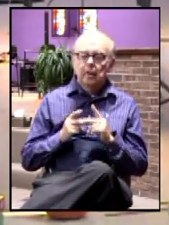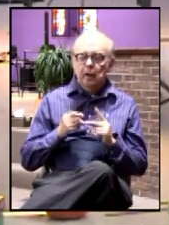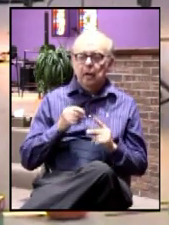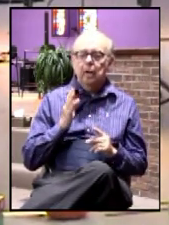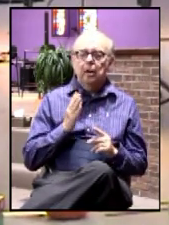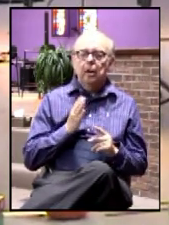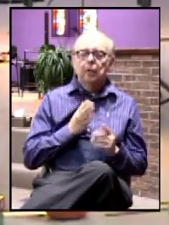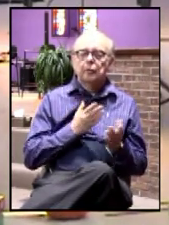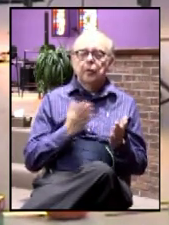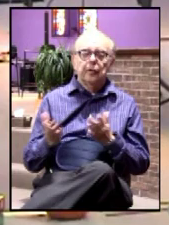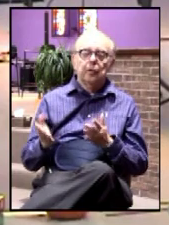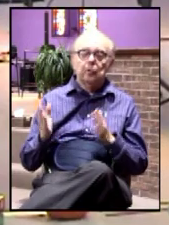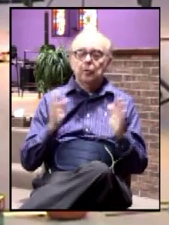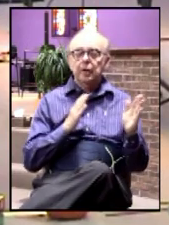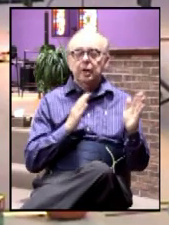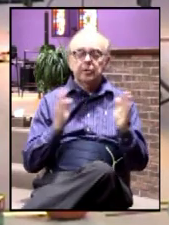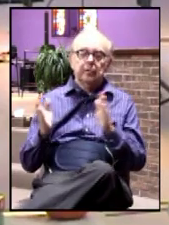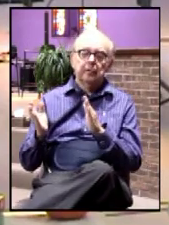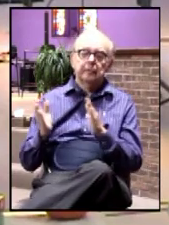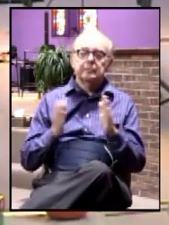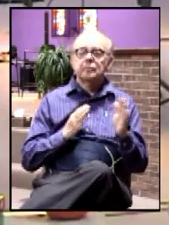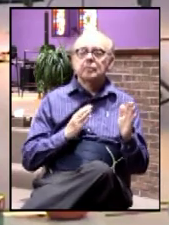And God brought along a wind